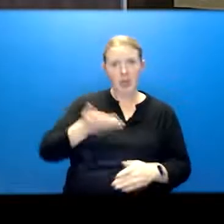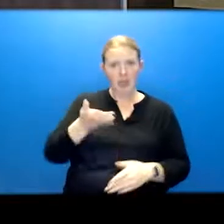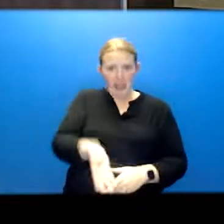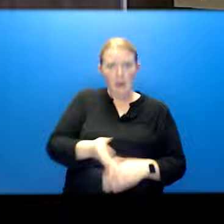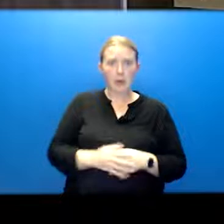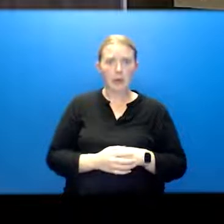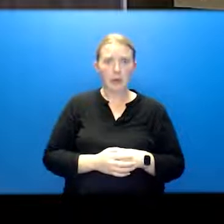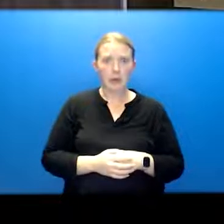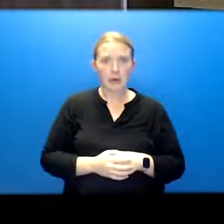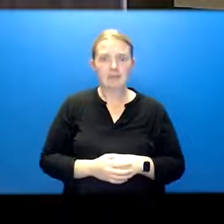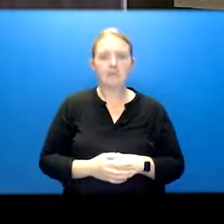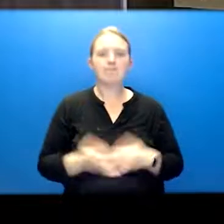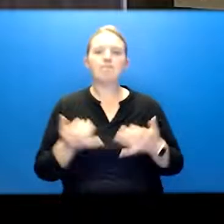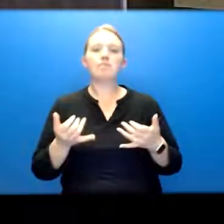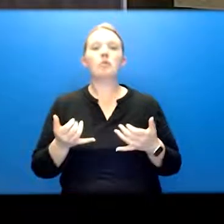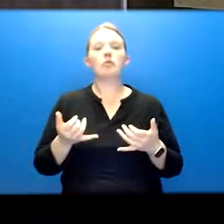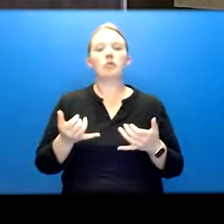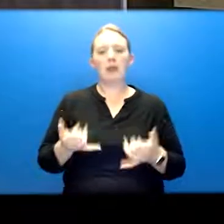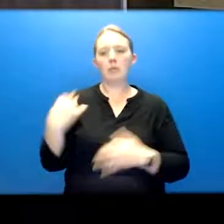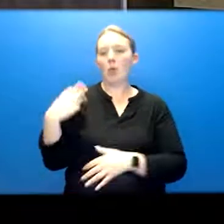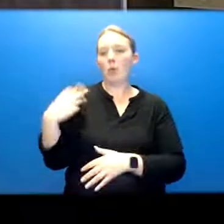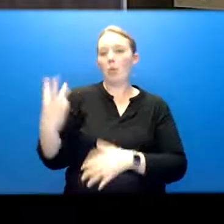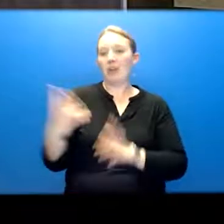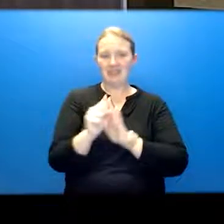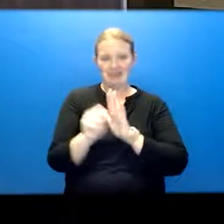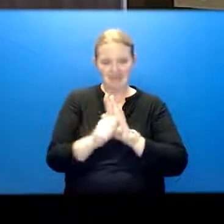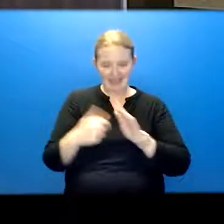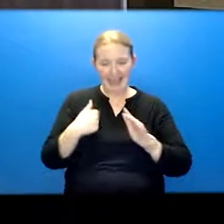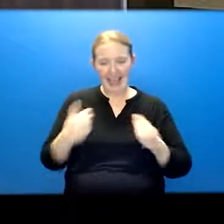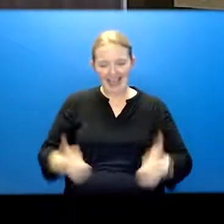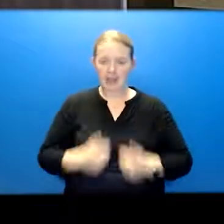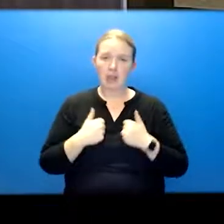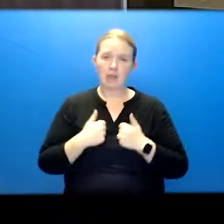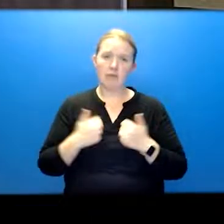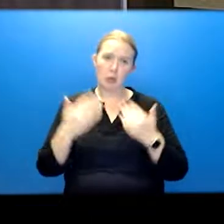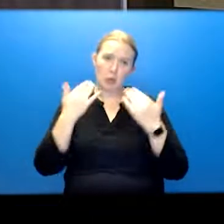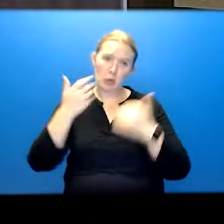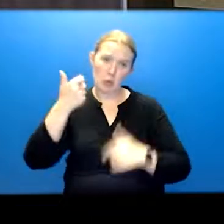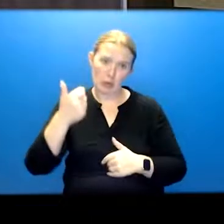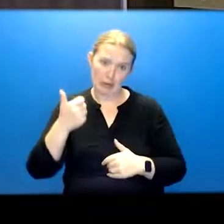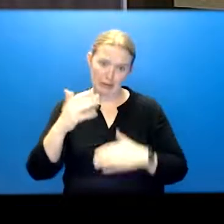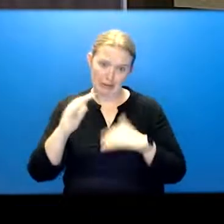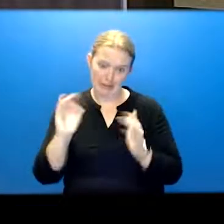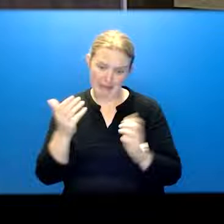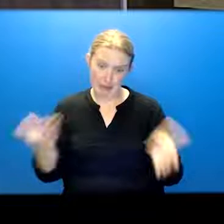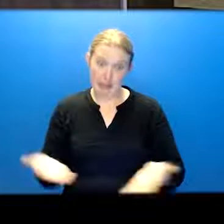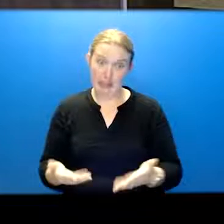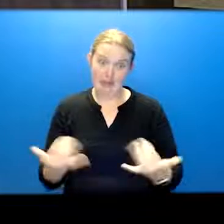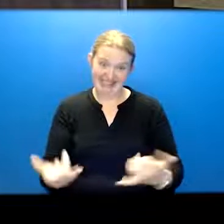So in Washington State, where I live, where it is cooler than it is here today,